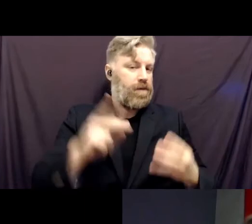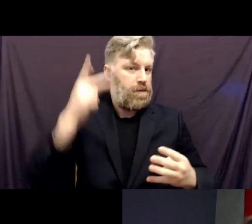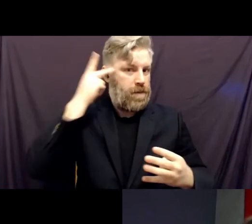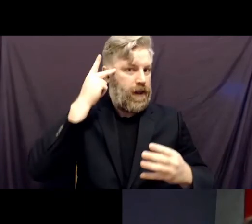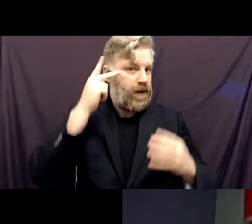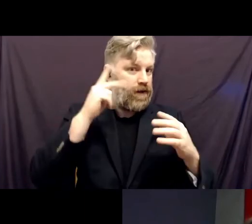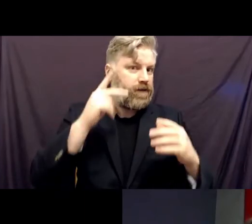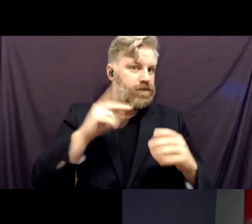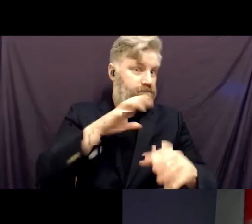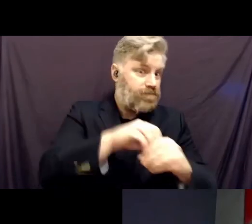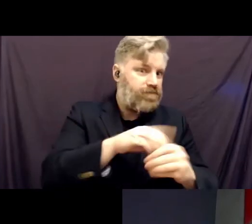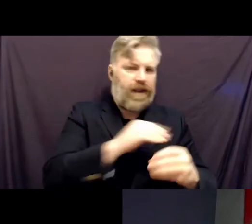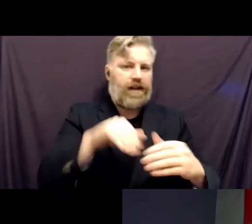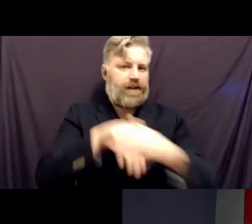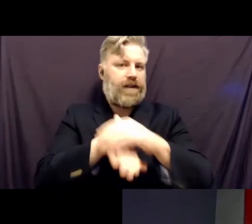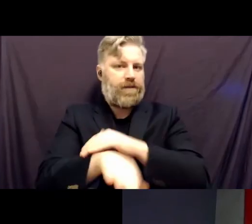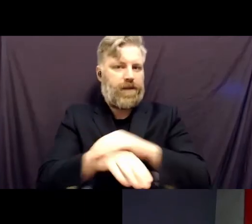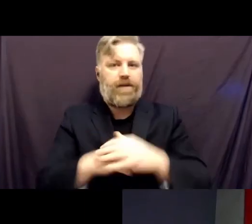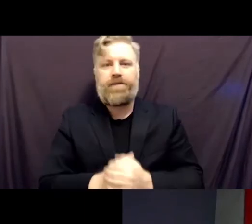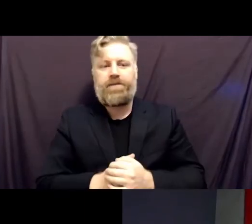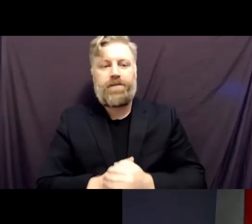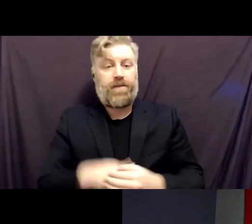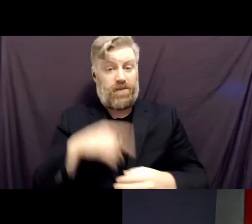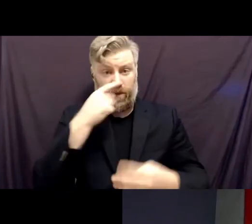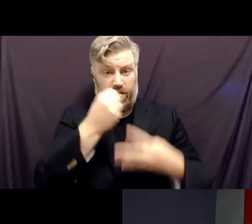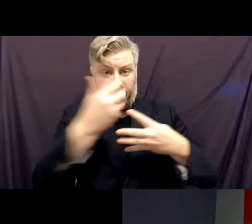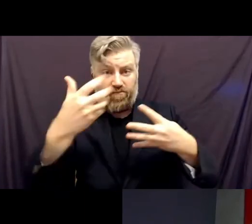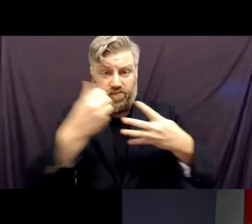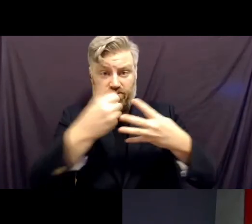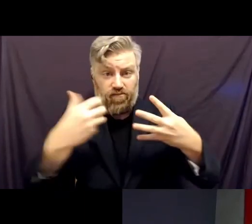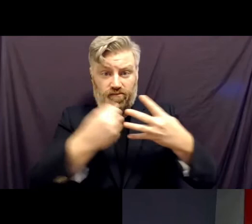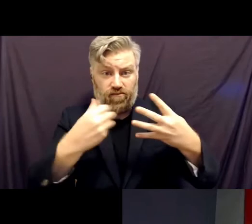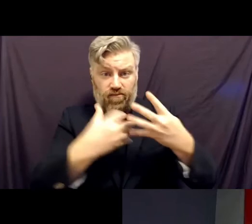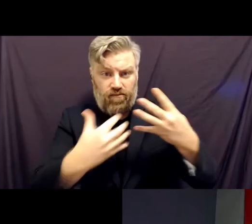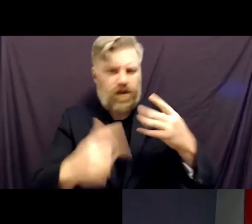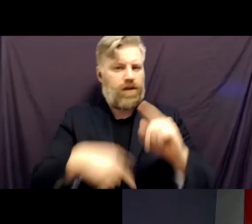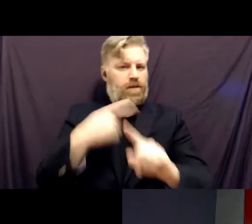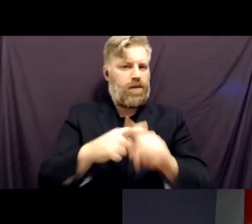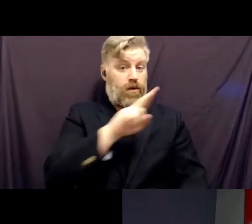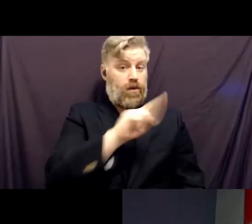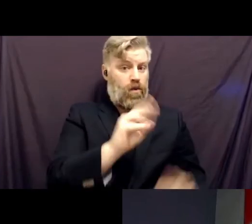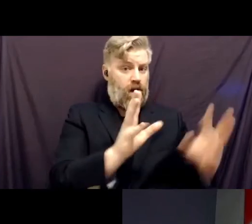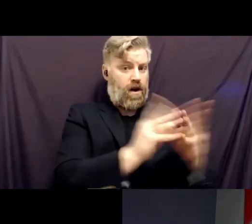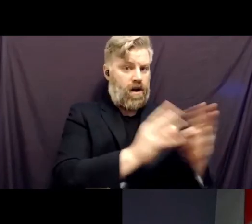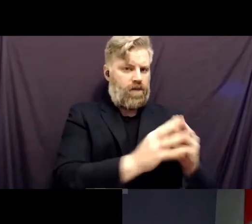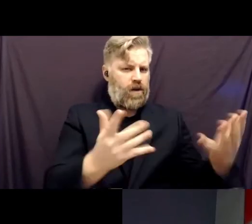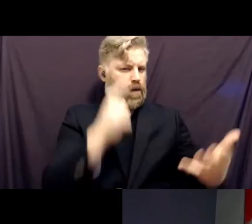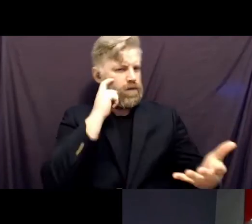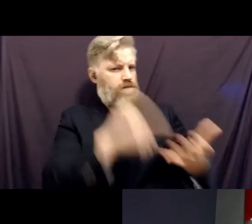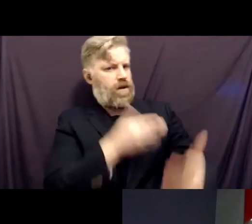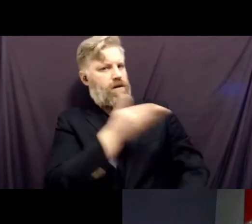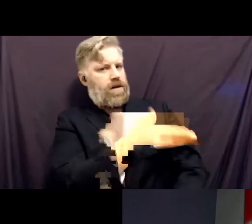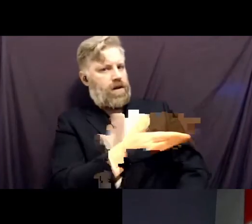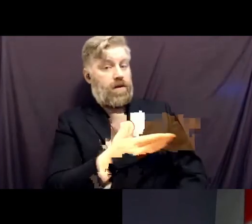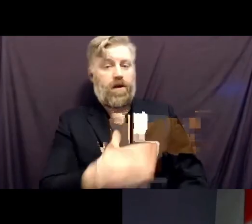you expand on each of these themes and the outcomes you have seen through the conference at the UN? Yes, absolutely. You